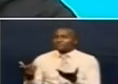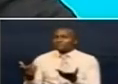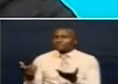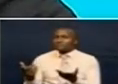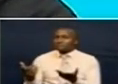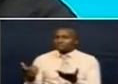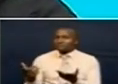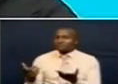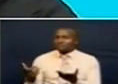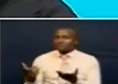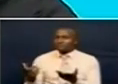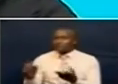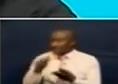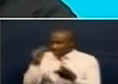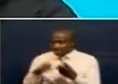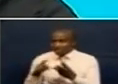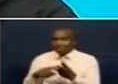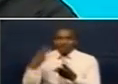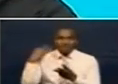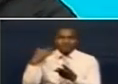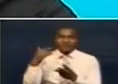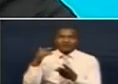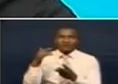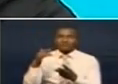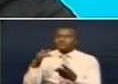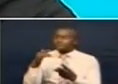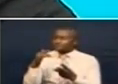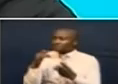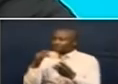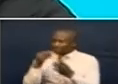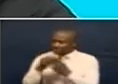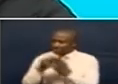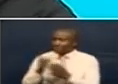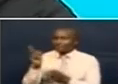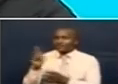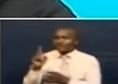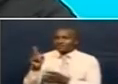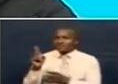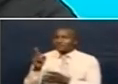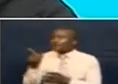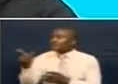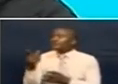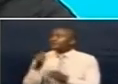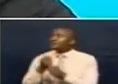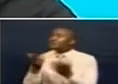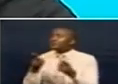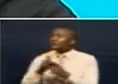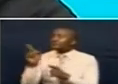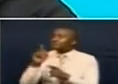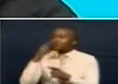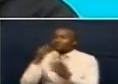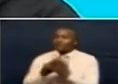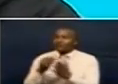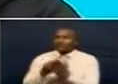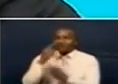country. Another one is a former long-serving minister for finance. I would want to be told what he ever did as minister for finance